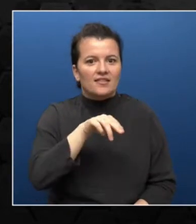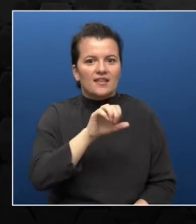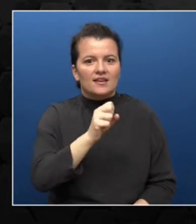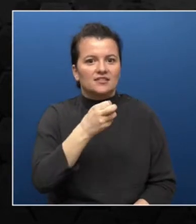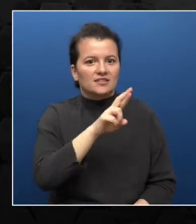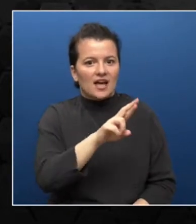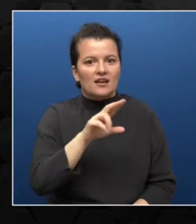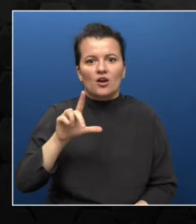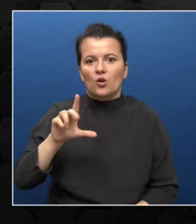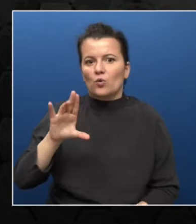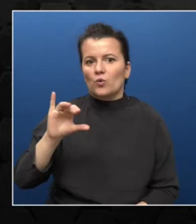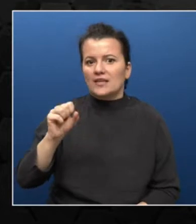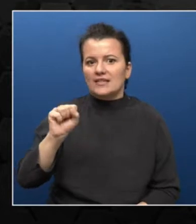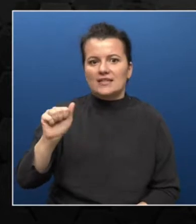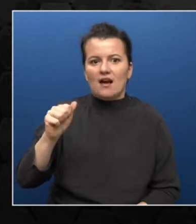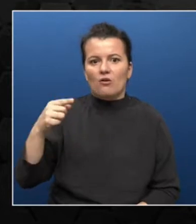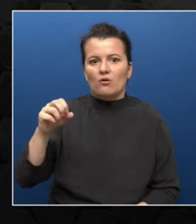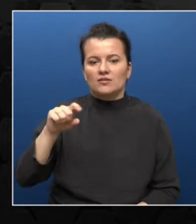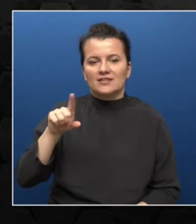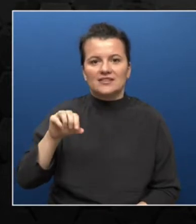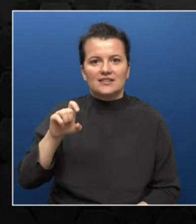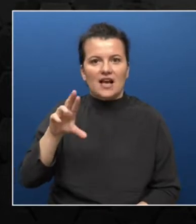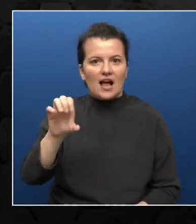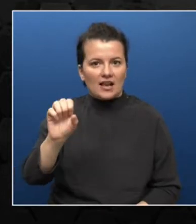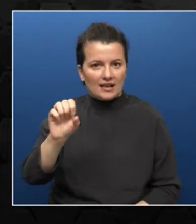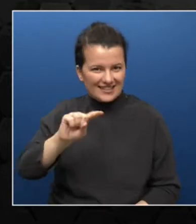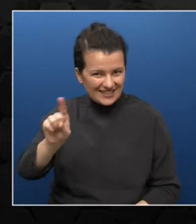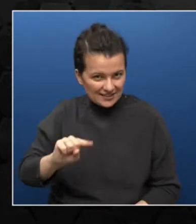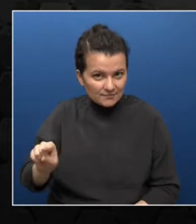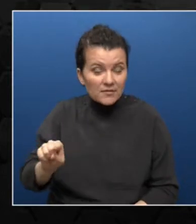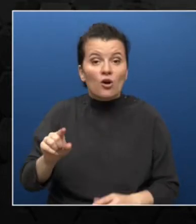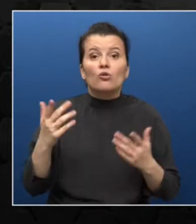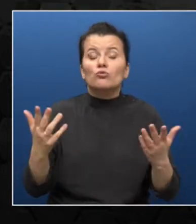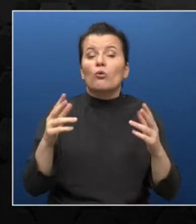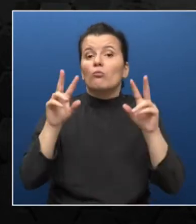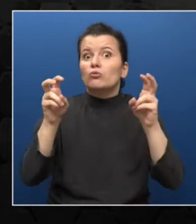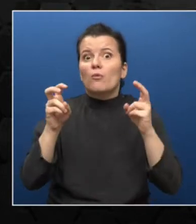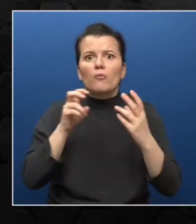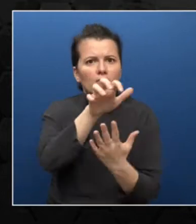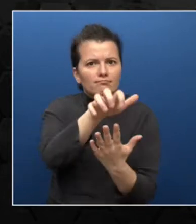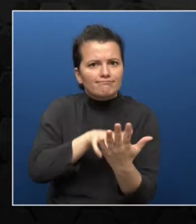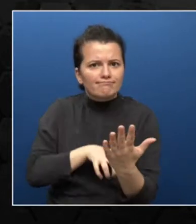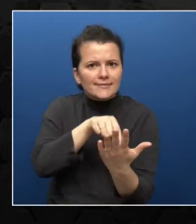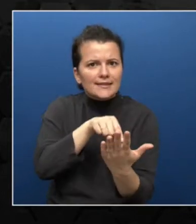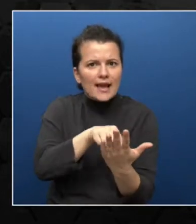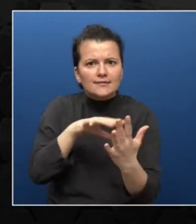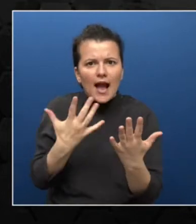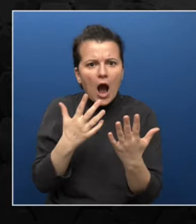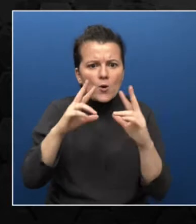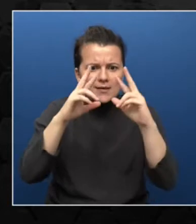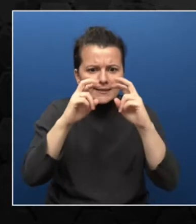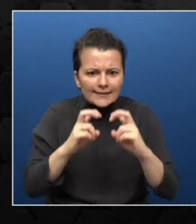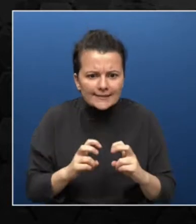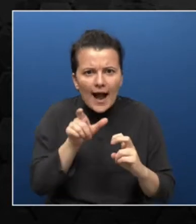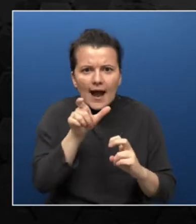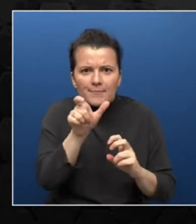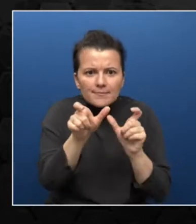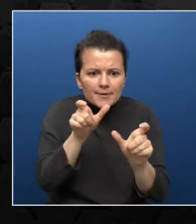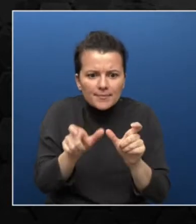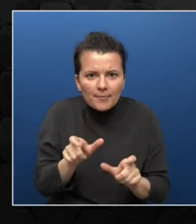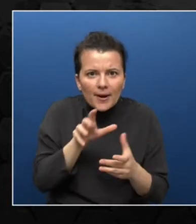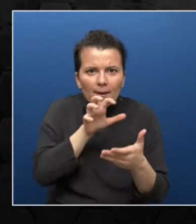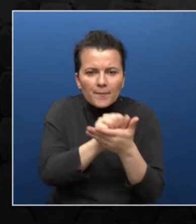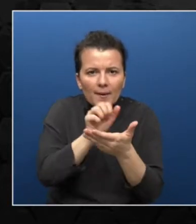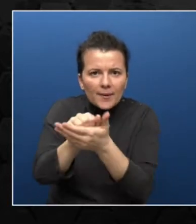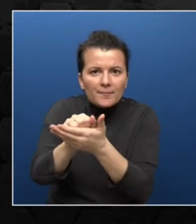about how you can analyze unformatted text faster using Azure Cognitive Services. So before we get started, can you